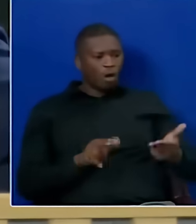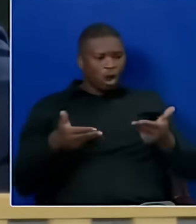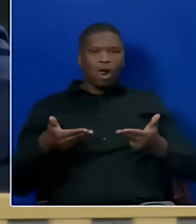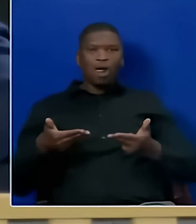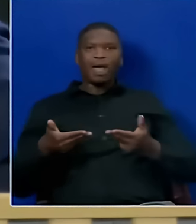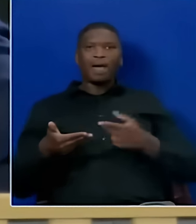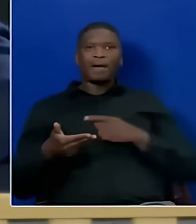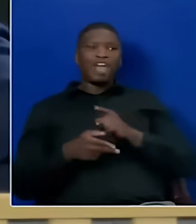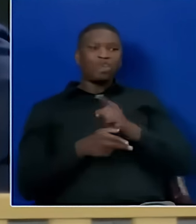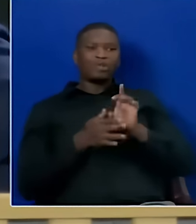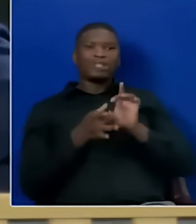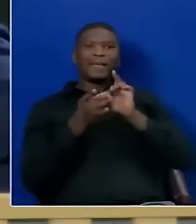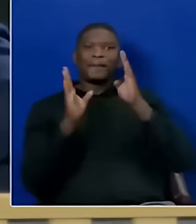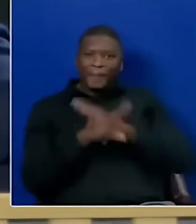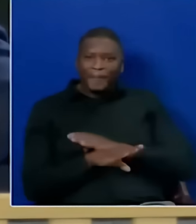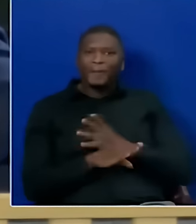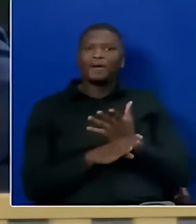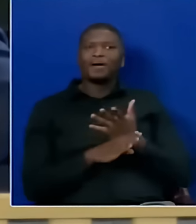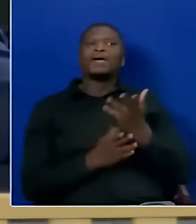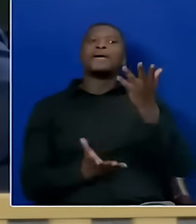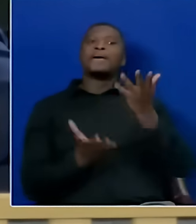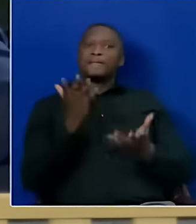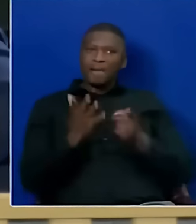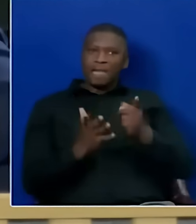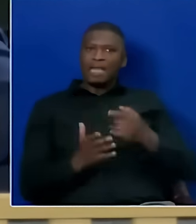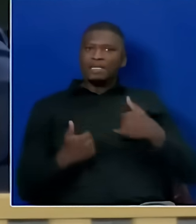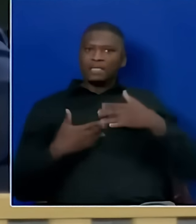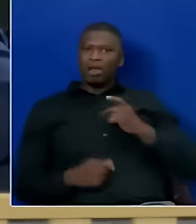linkages. And that's when they became suspicious of him.